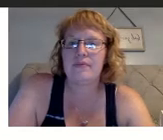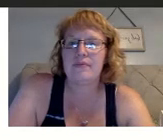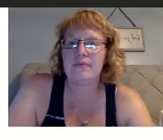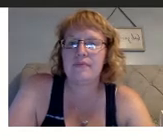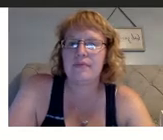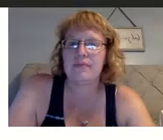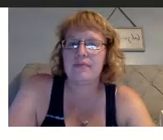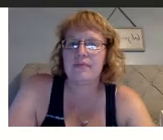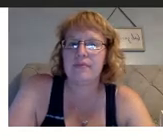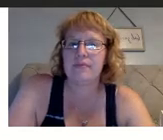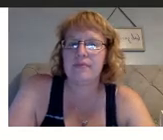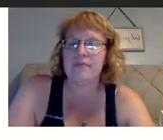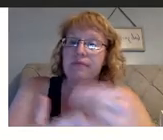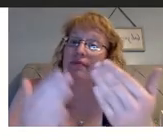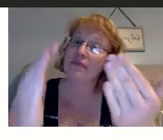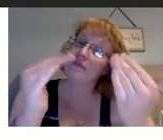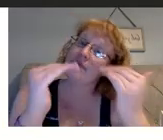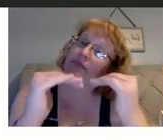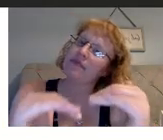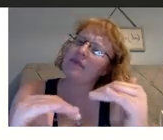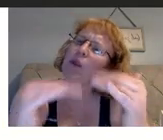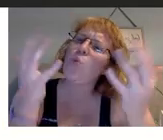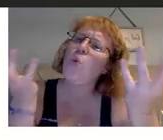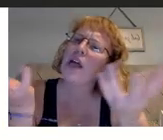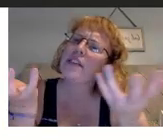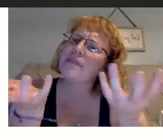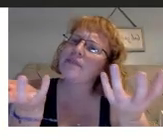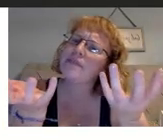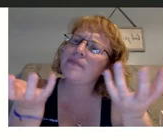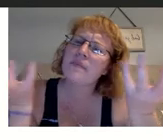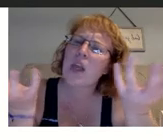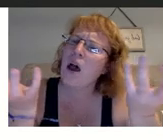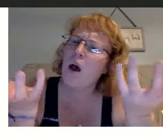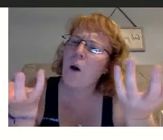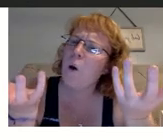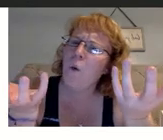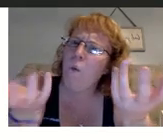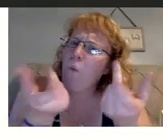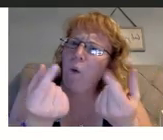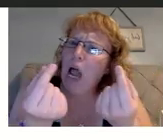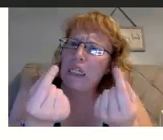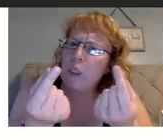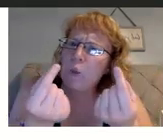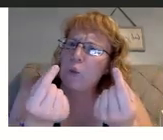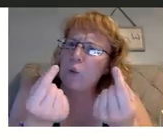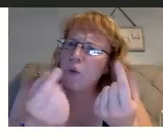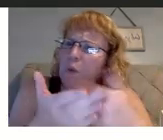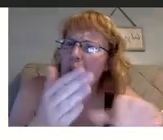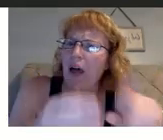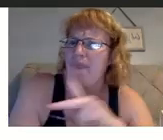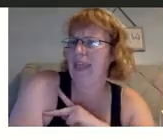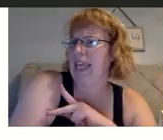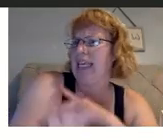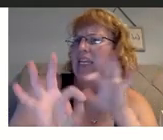All right. Our next question is what? What are they doing? What's the Kinder family doing?